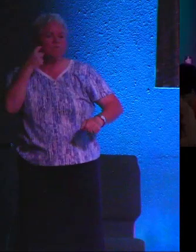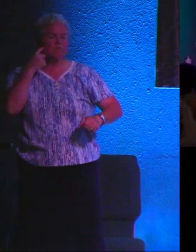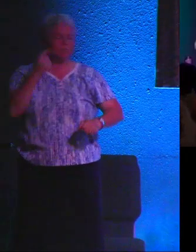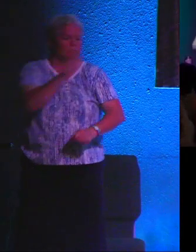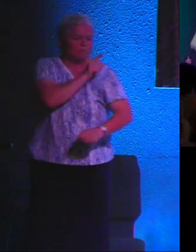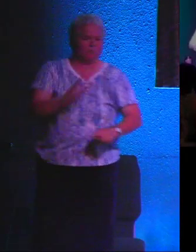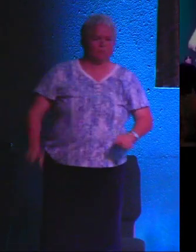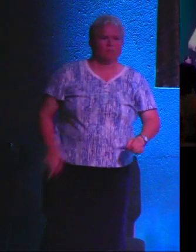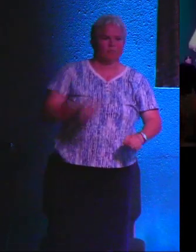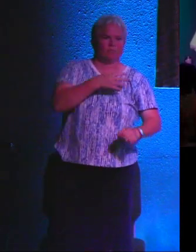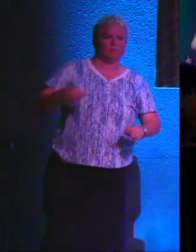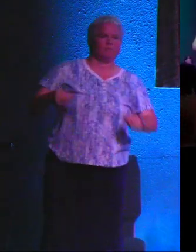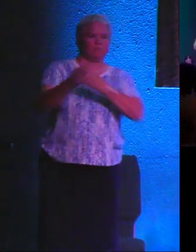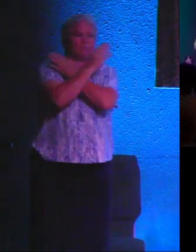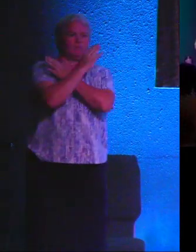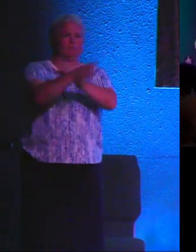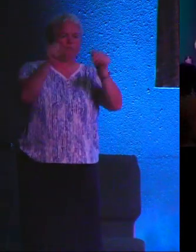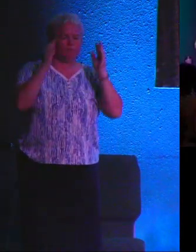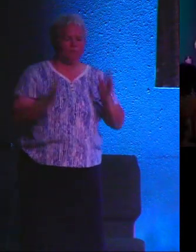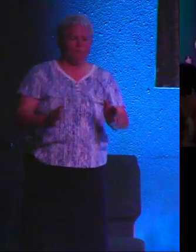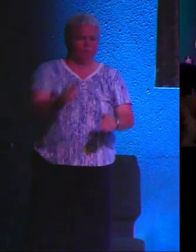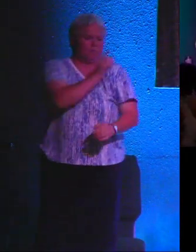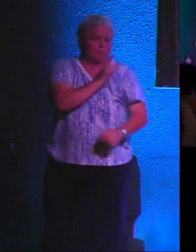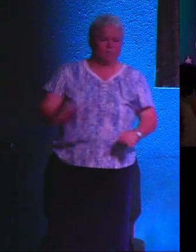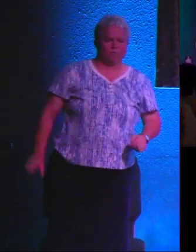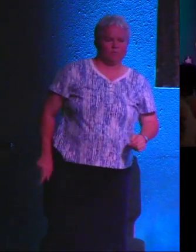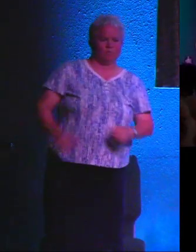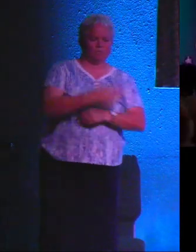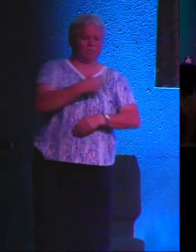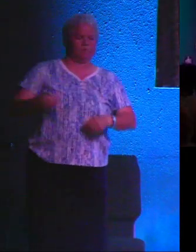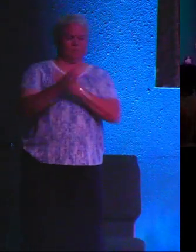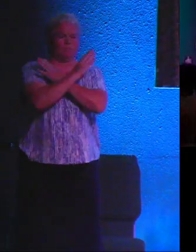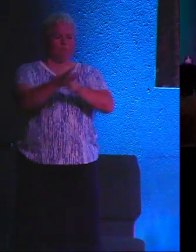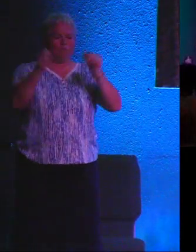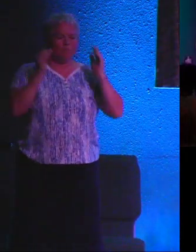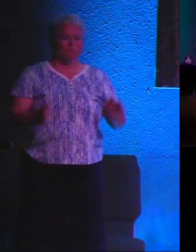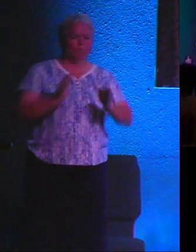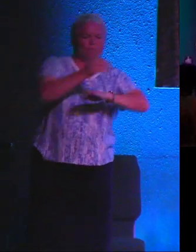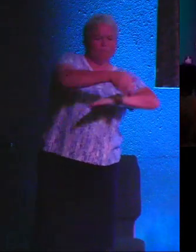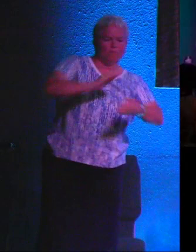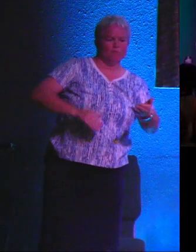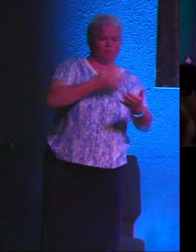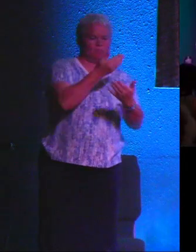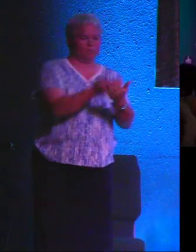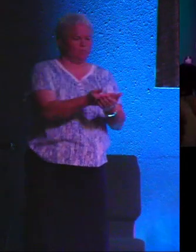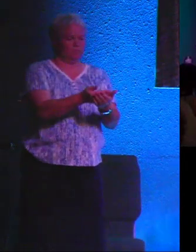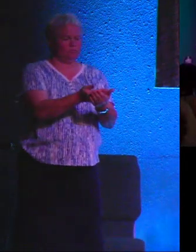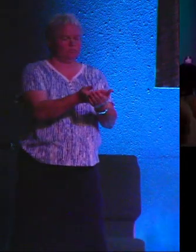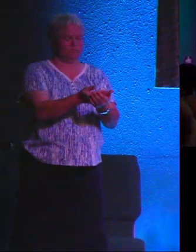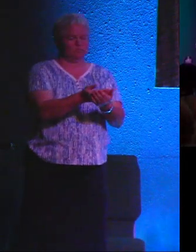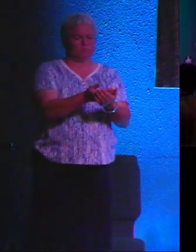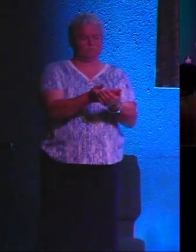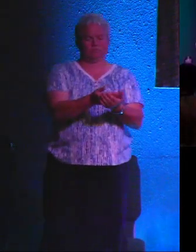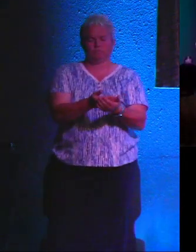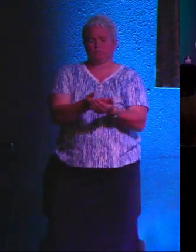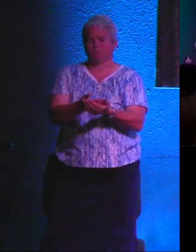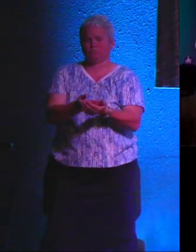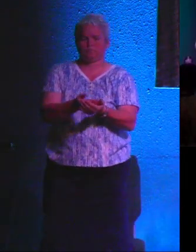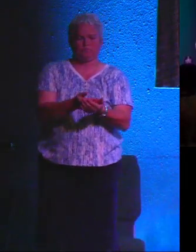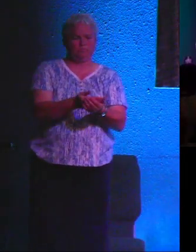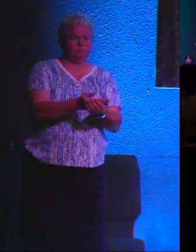are that, but in fact, you are the Lord and Savior over all. There's no subjection